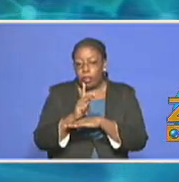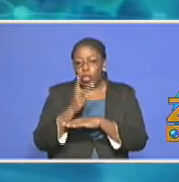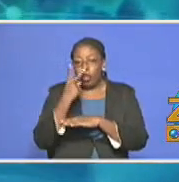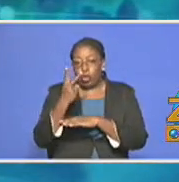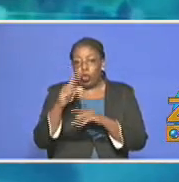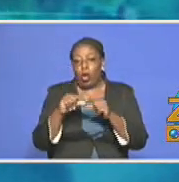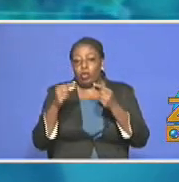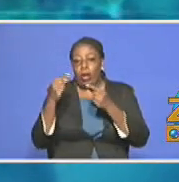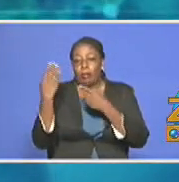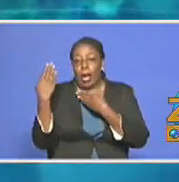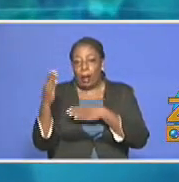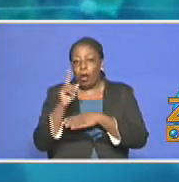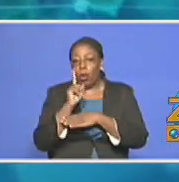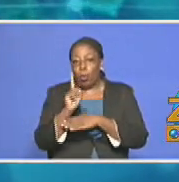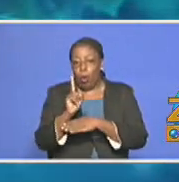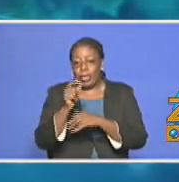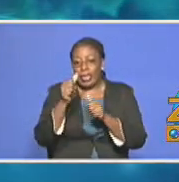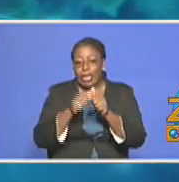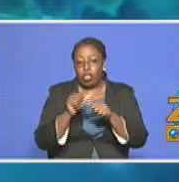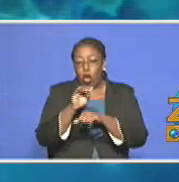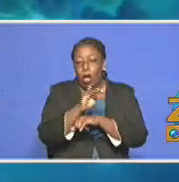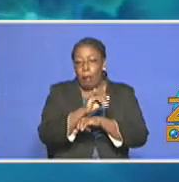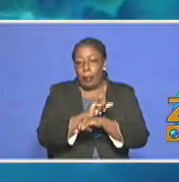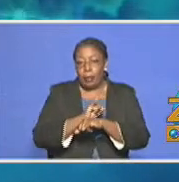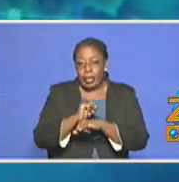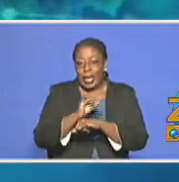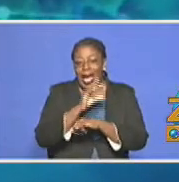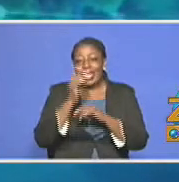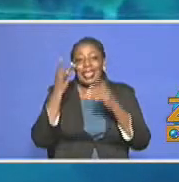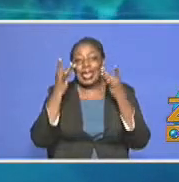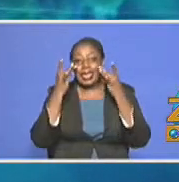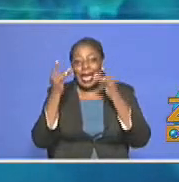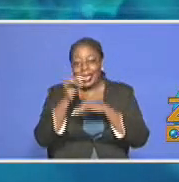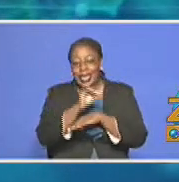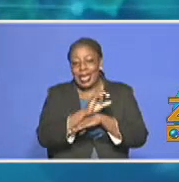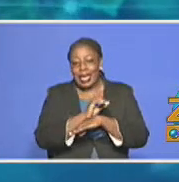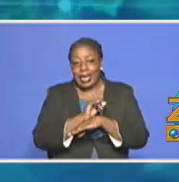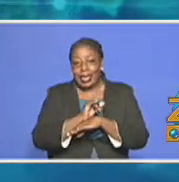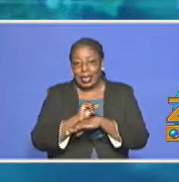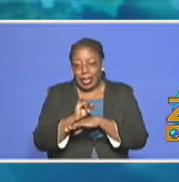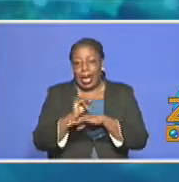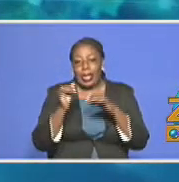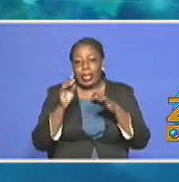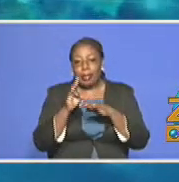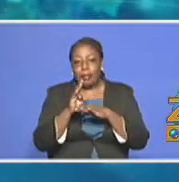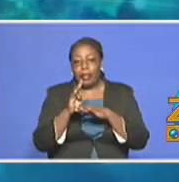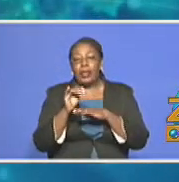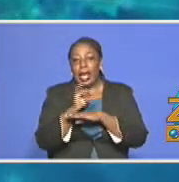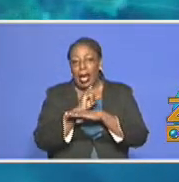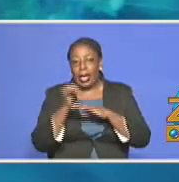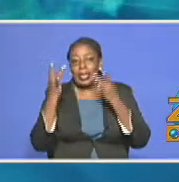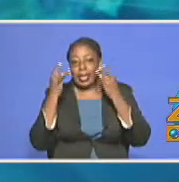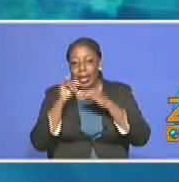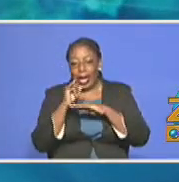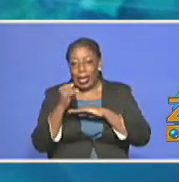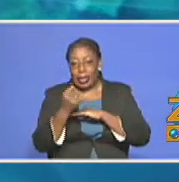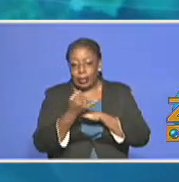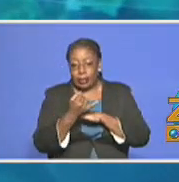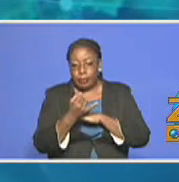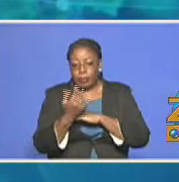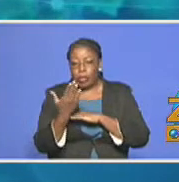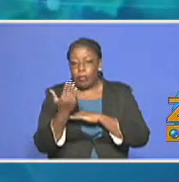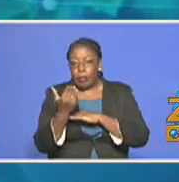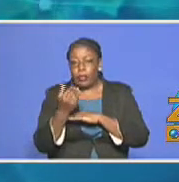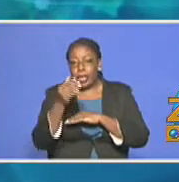Grand Bahama, and 1 each on Bimini and Cat Key and the Berry Islands. 16 males and 9 females make up the